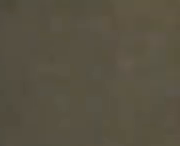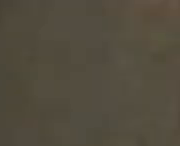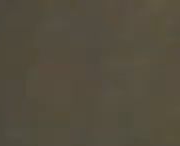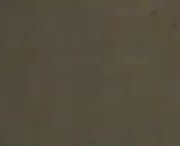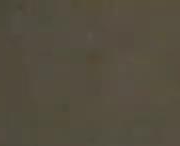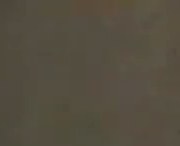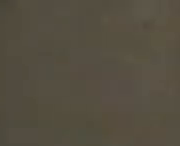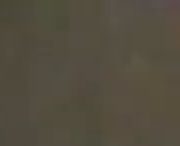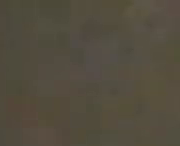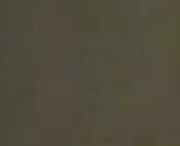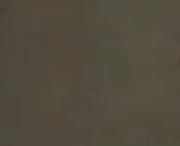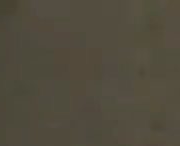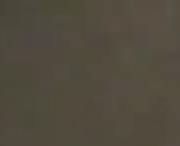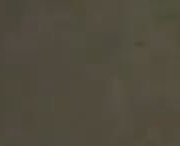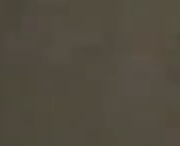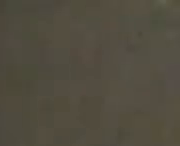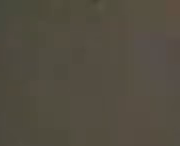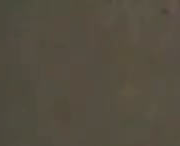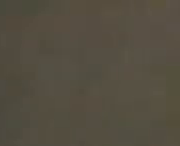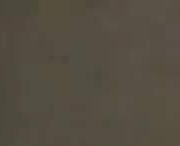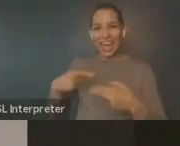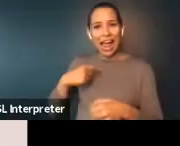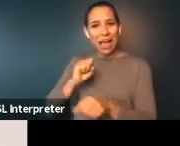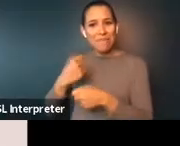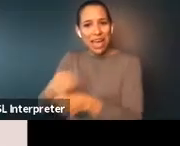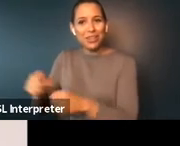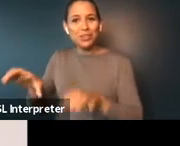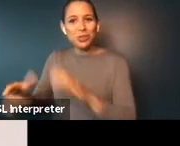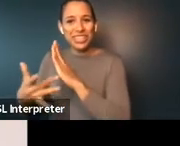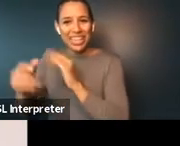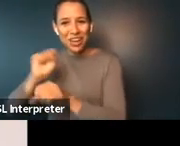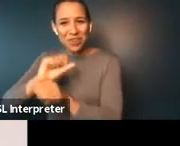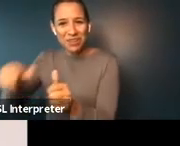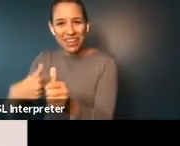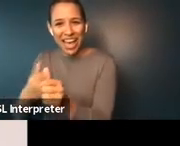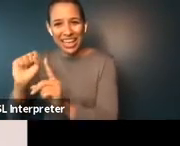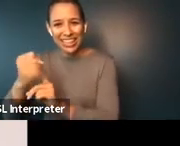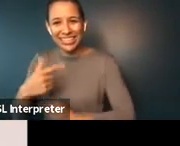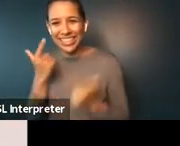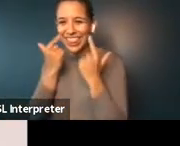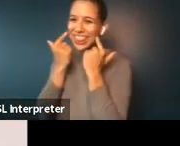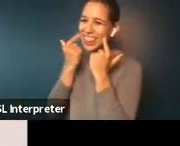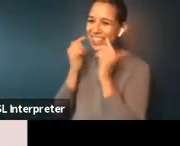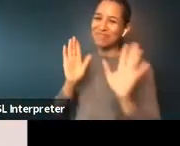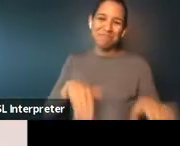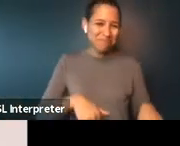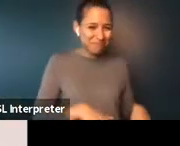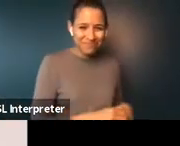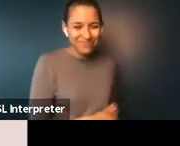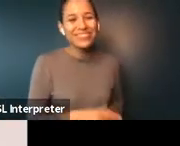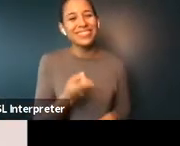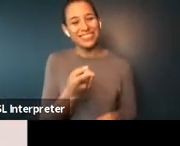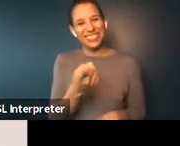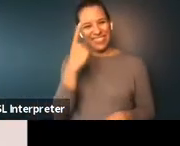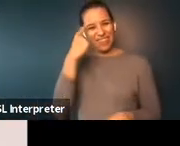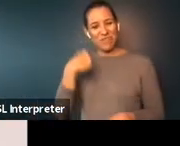at the first image in the slideshow. But yeah, I mean, what I love about this image for me, and